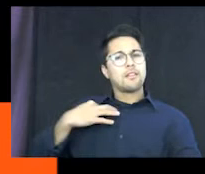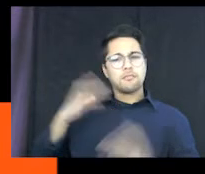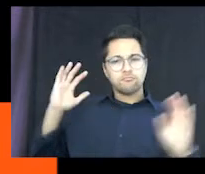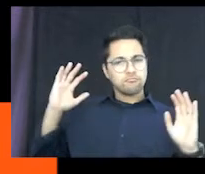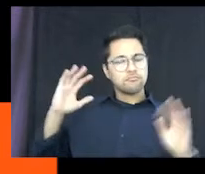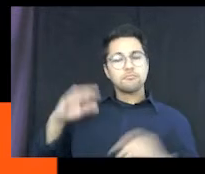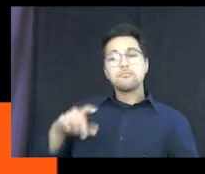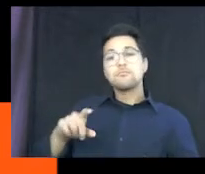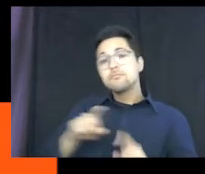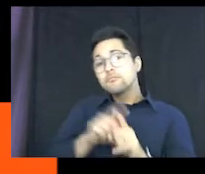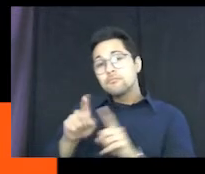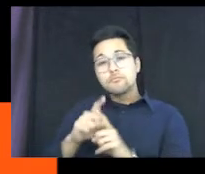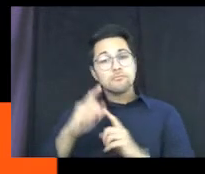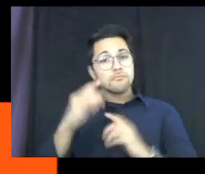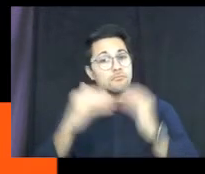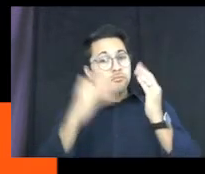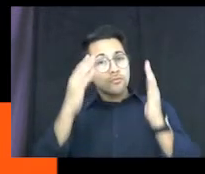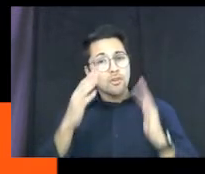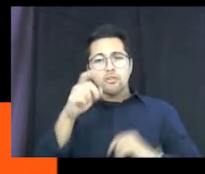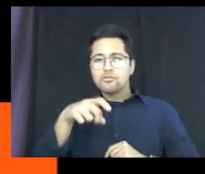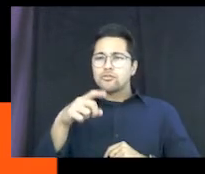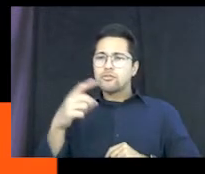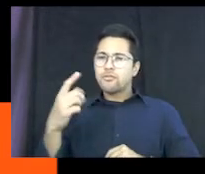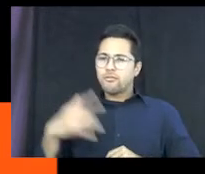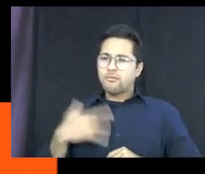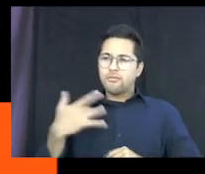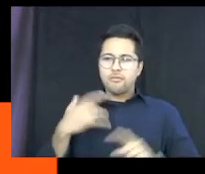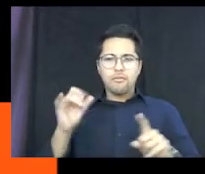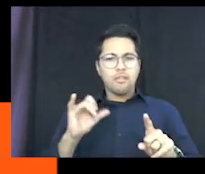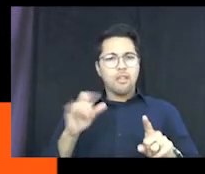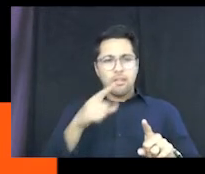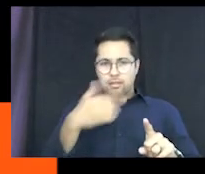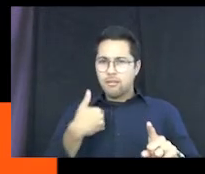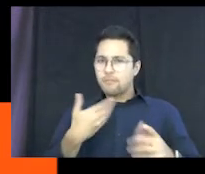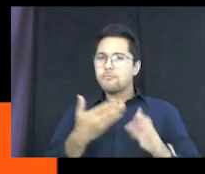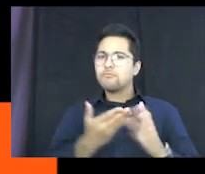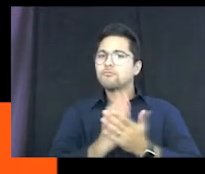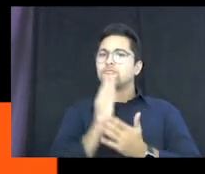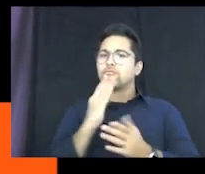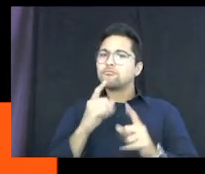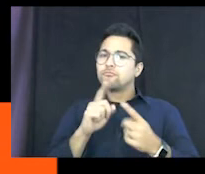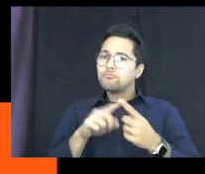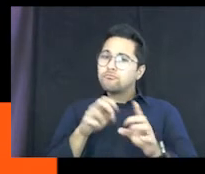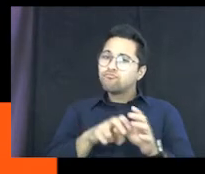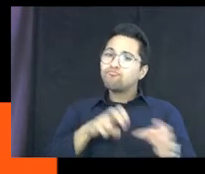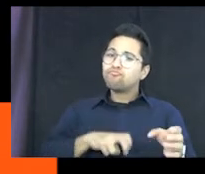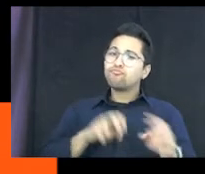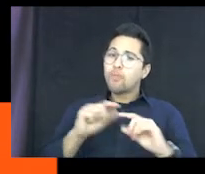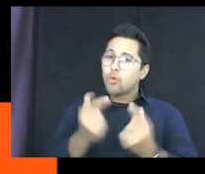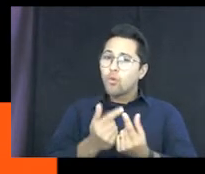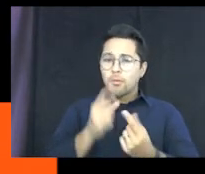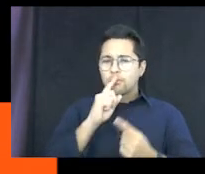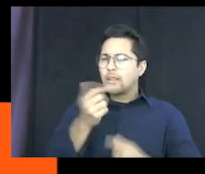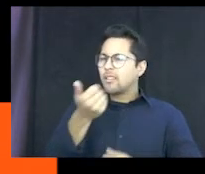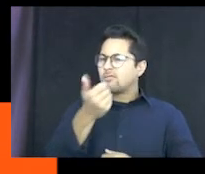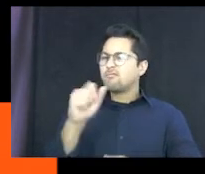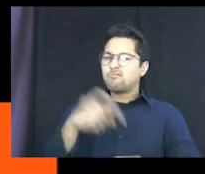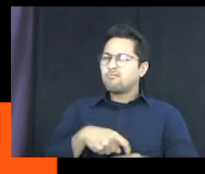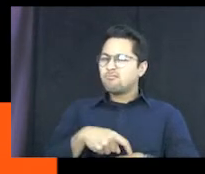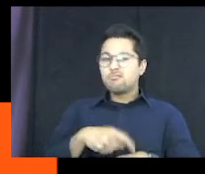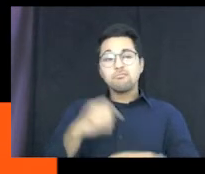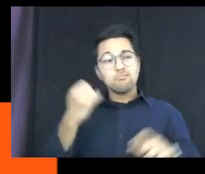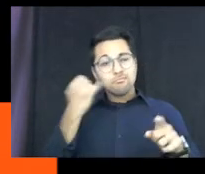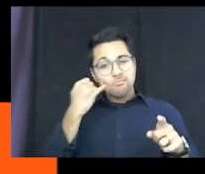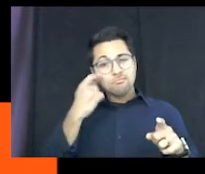and an adult should always feel as if they have the right to leave a group at any time if